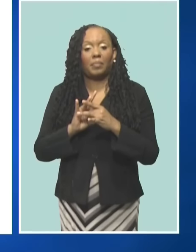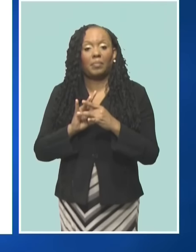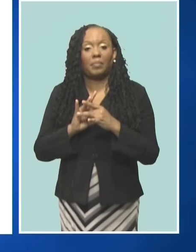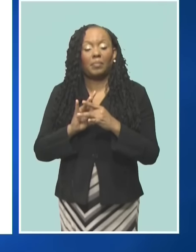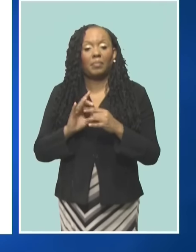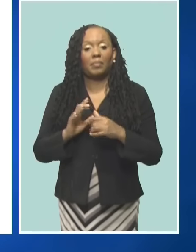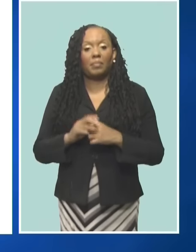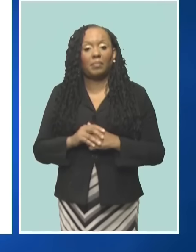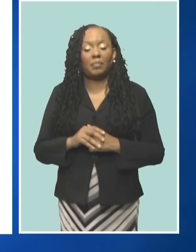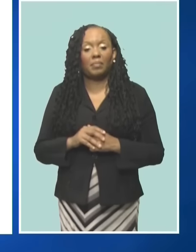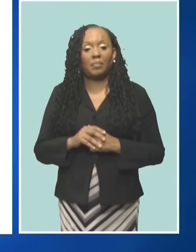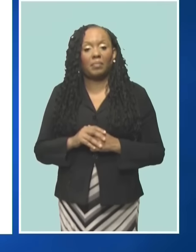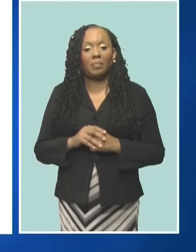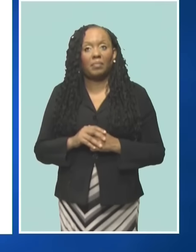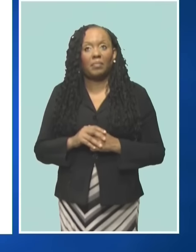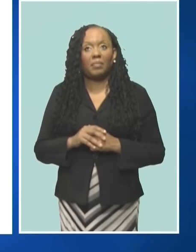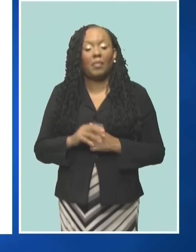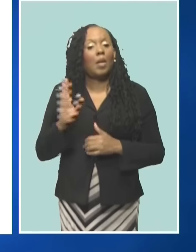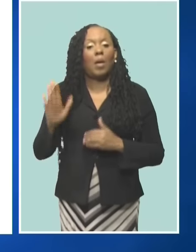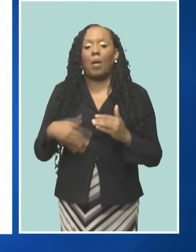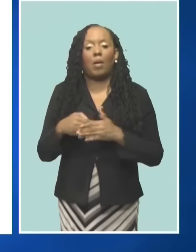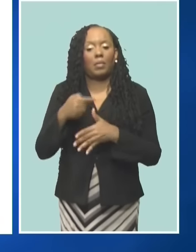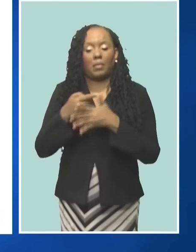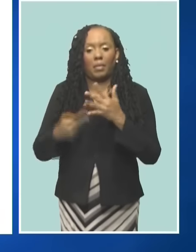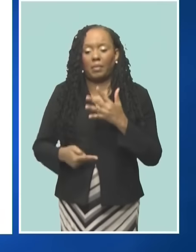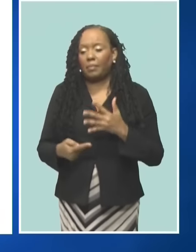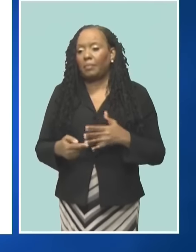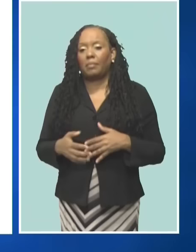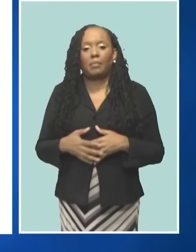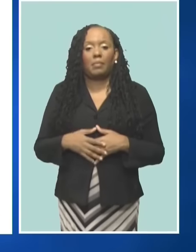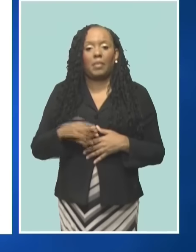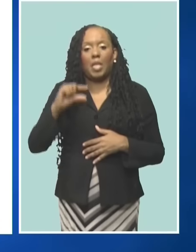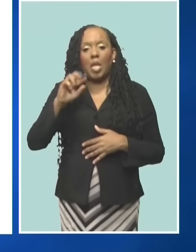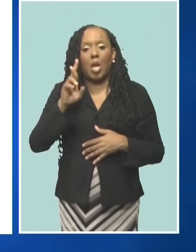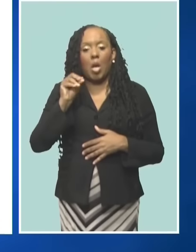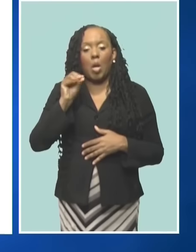those things which I mentioned, that is swollen